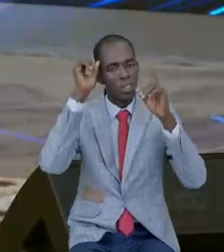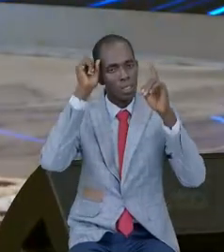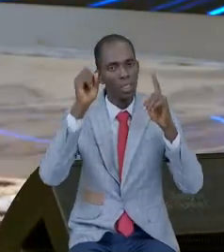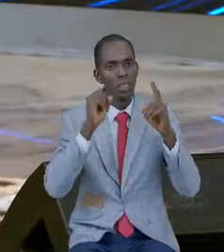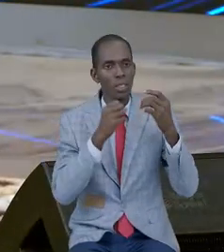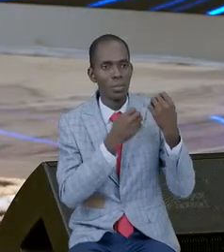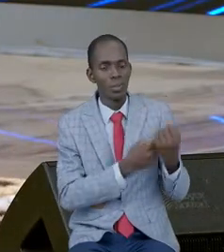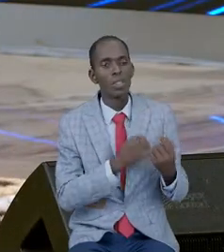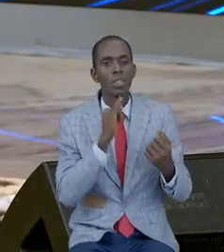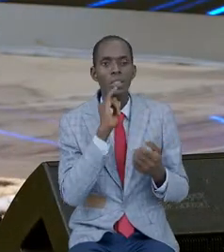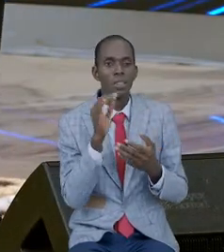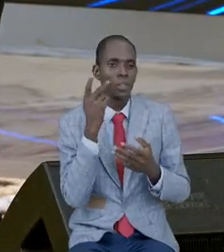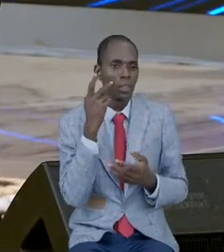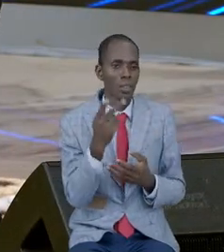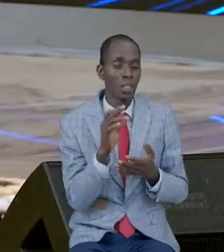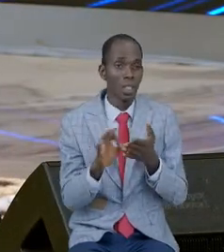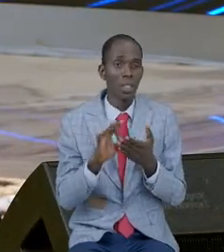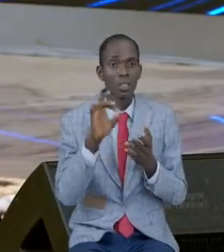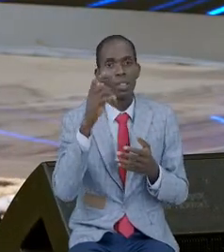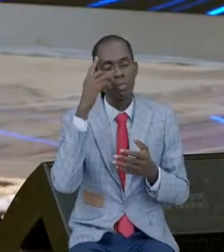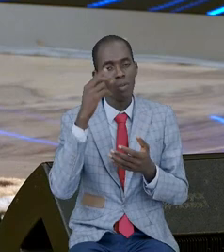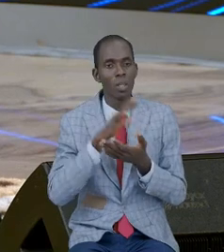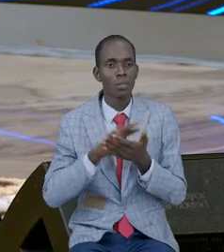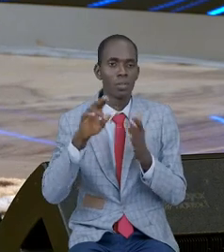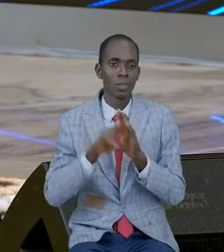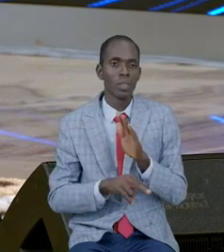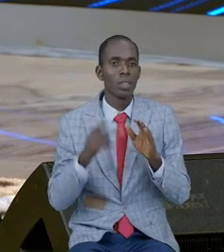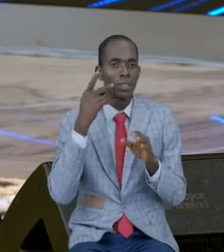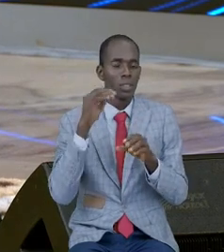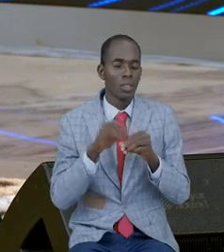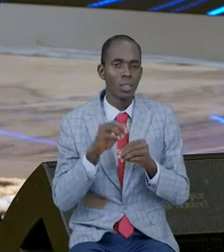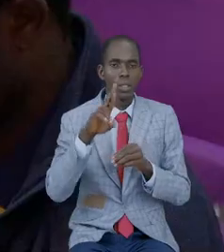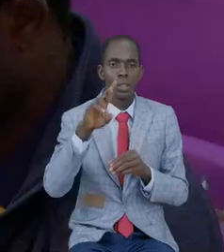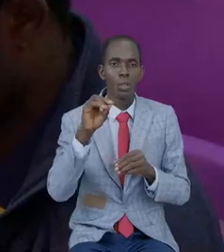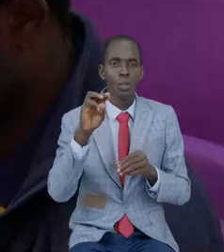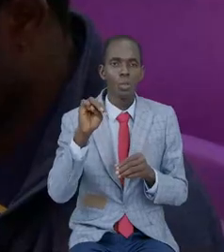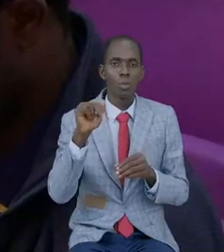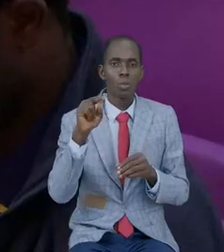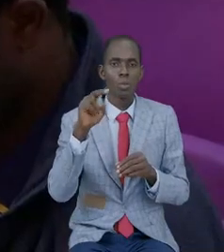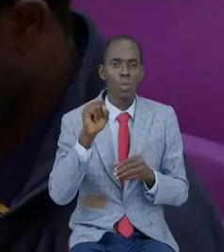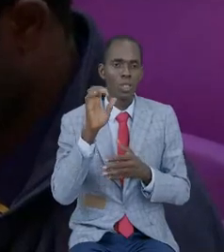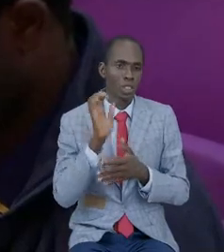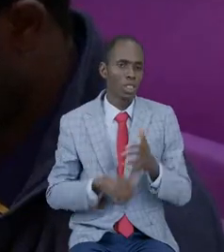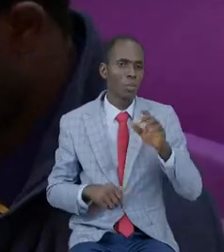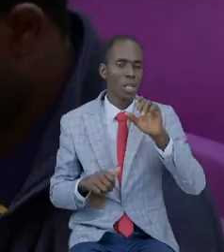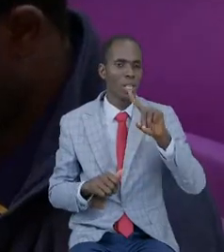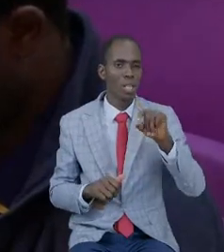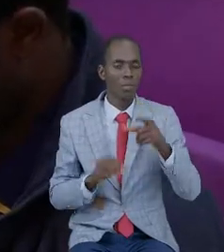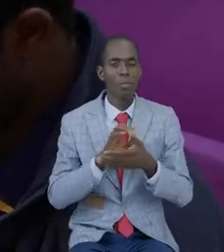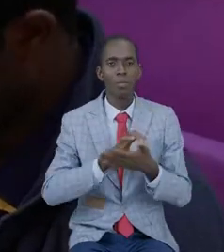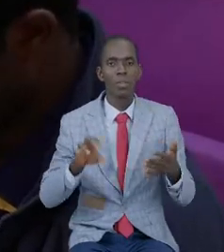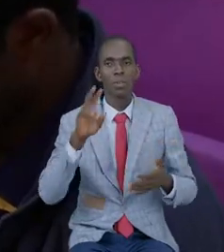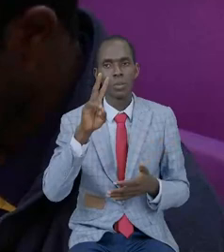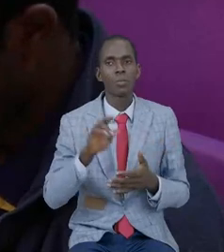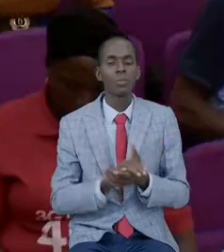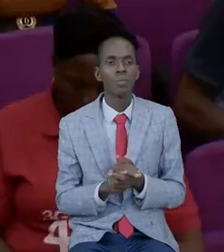for righteousness look at chapter 11 verse 2 romans 11 verse 2 god